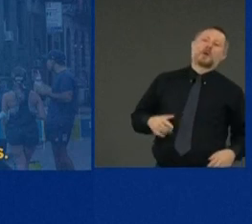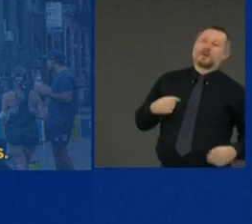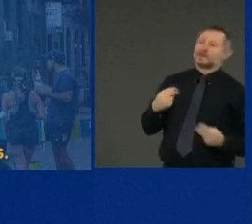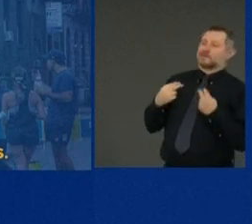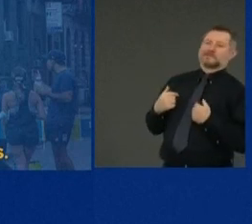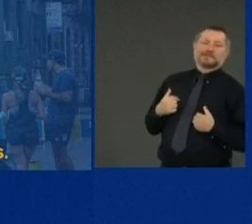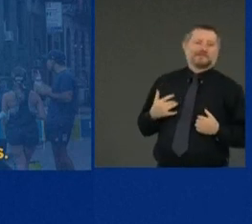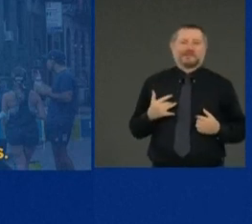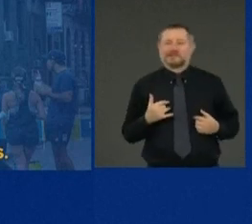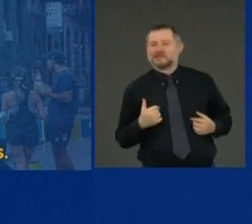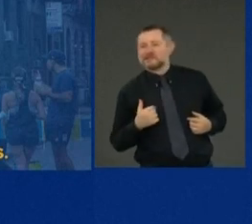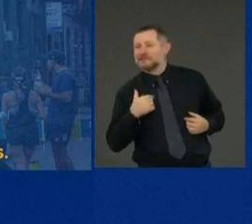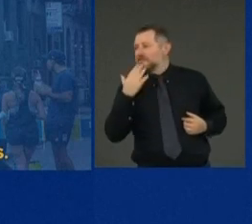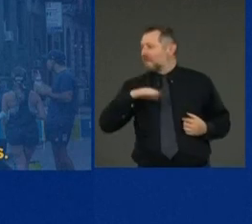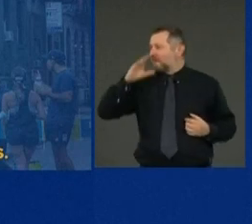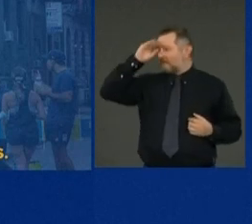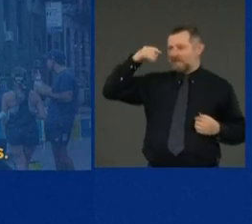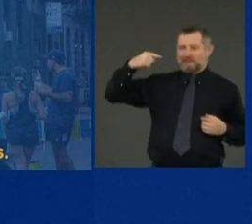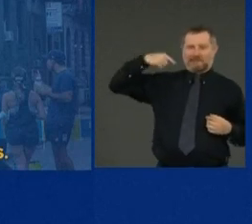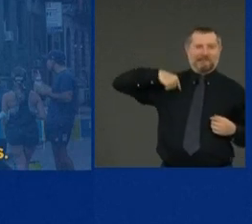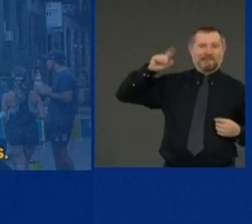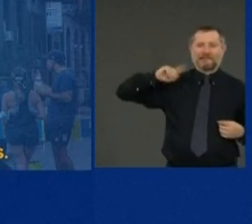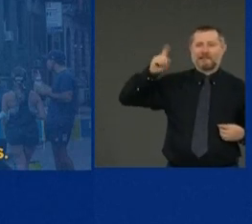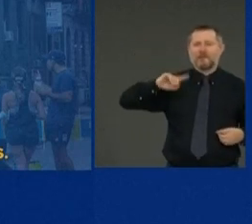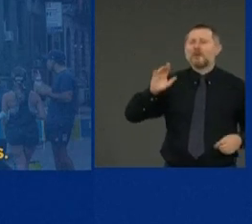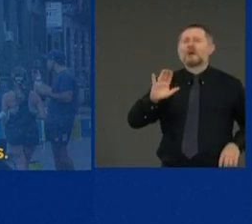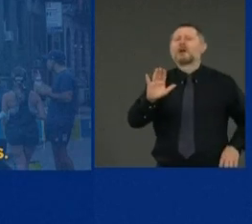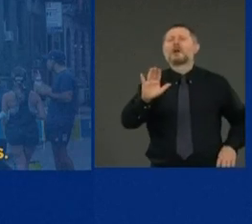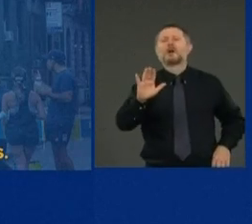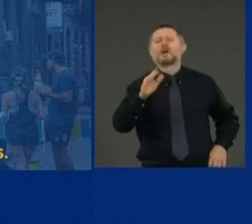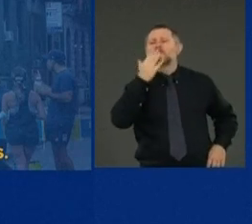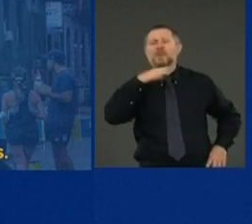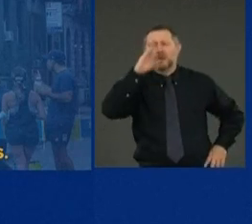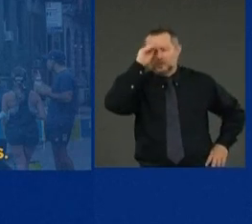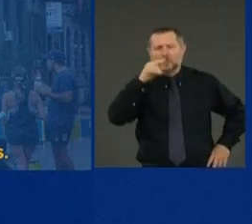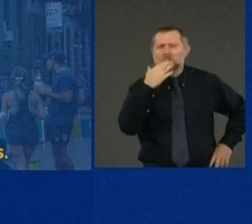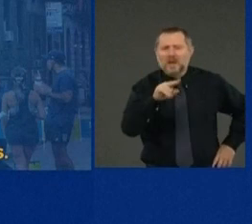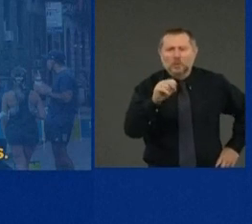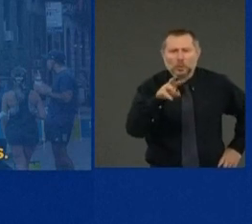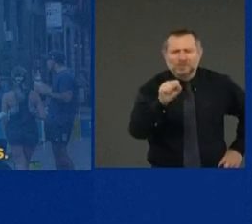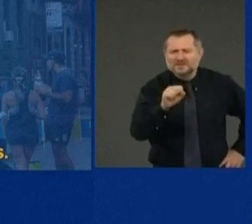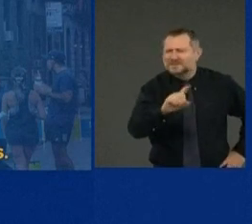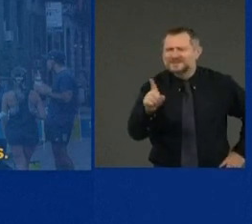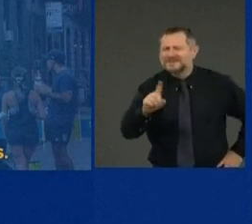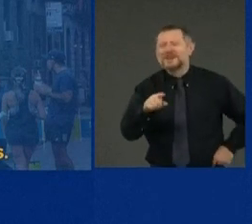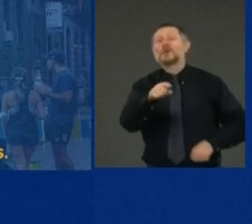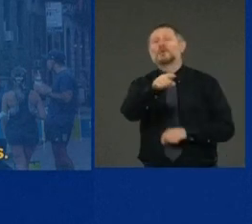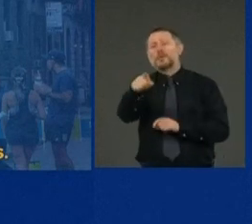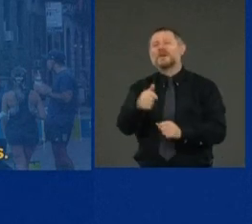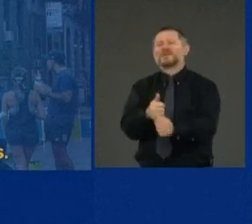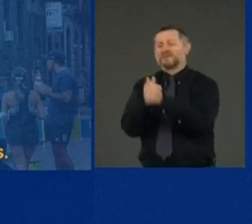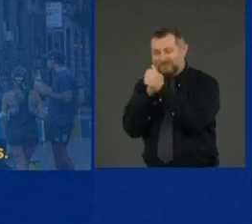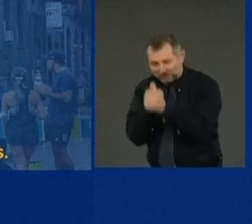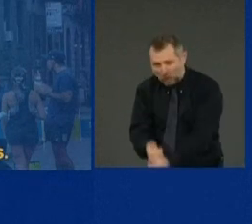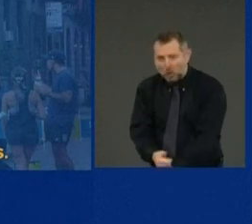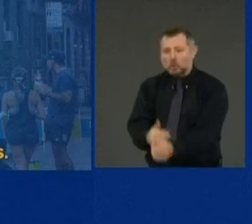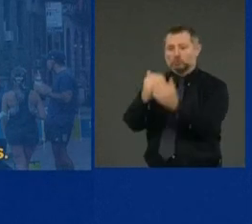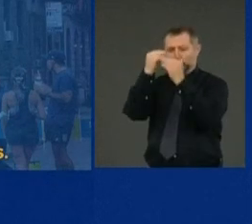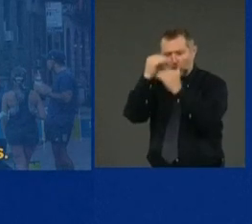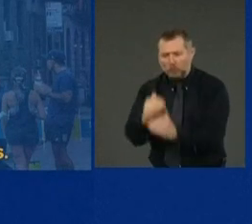news. This is not bad news. When people follow the rules, the infection rate stays down. That's called good